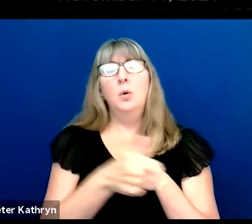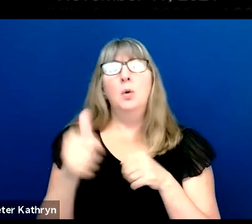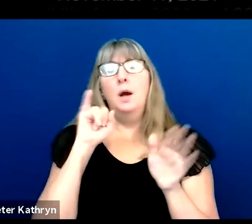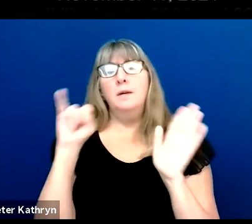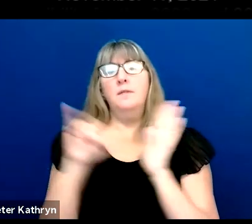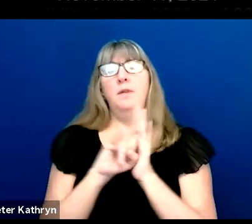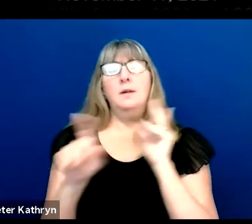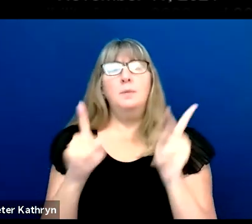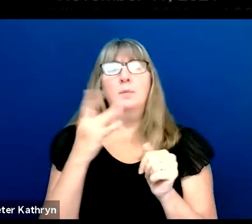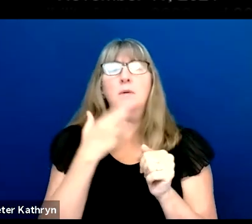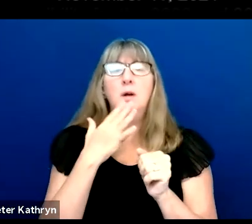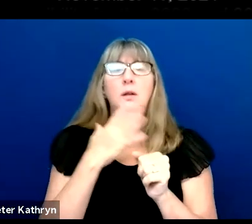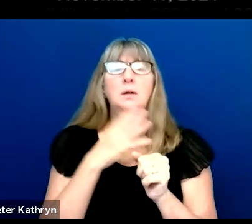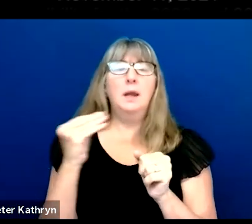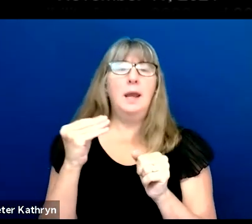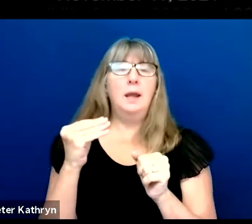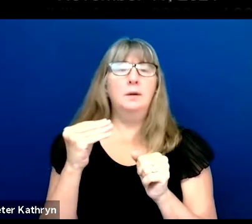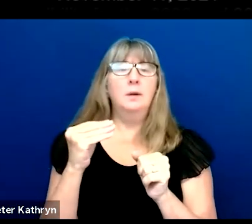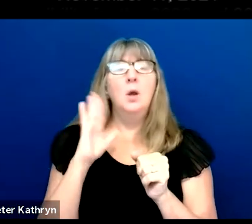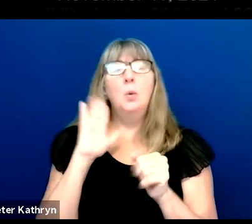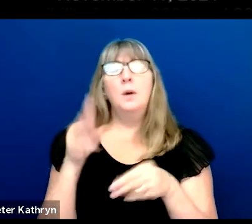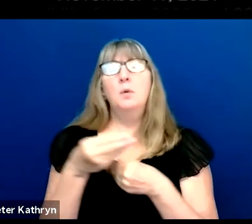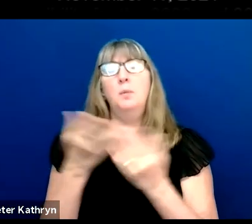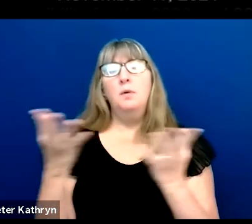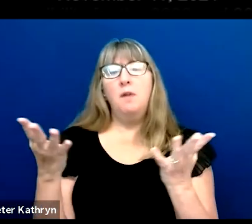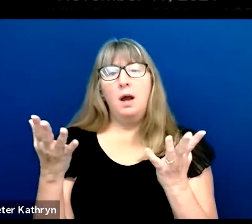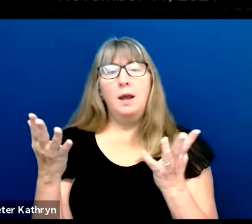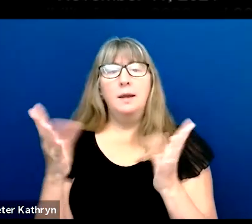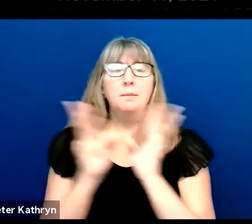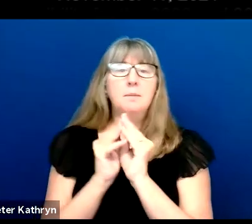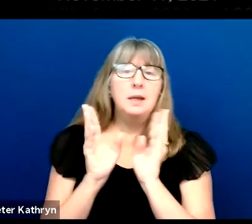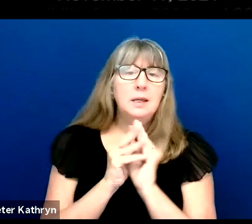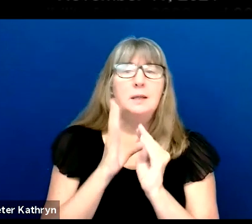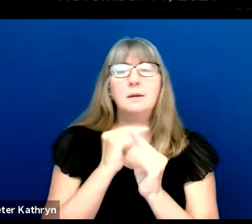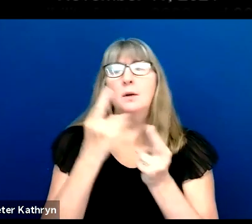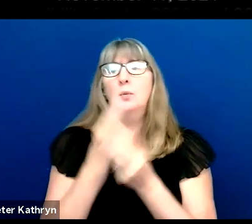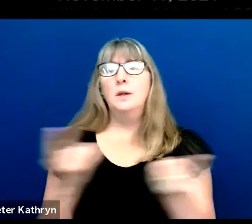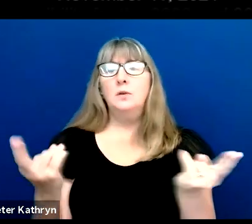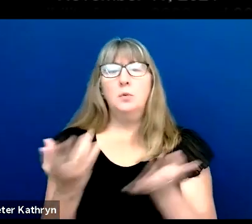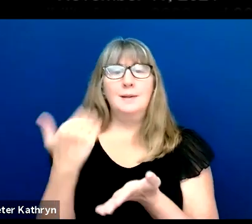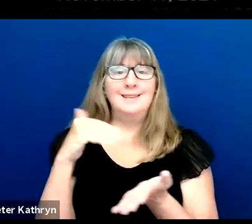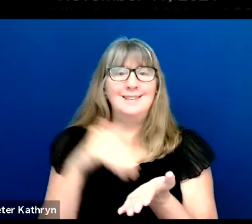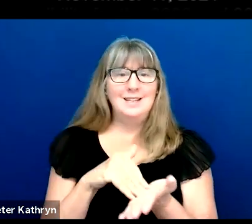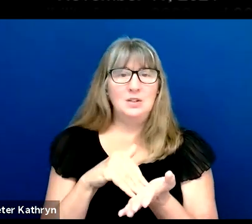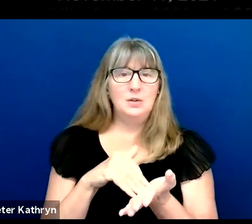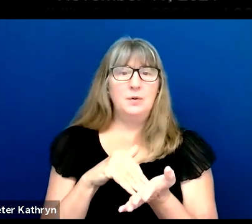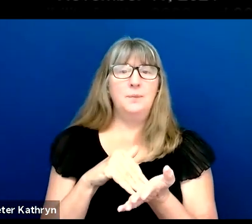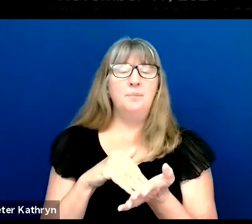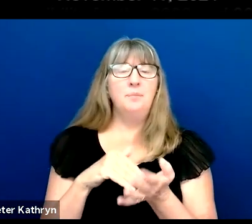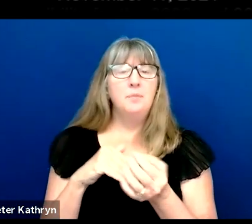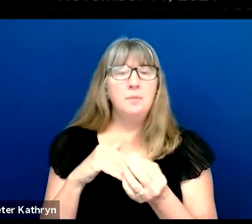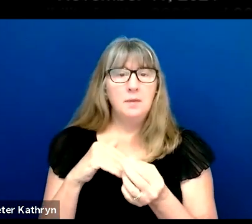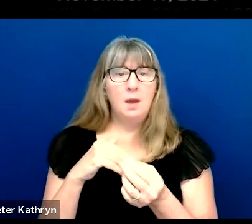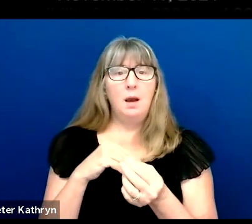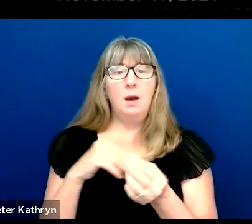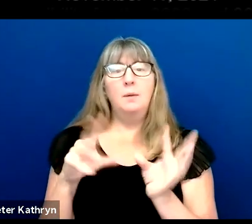of color, and we will provide meetings and have a resource center that will provide opportunities for members to network